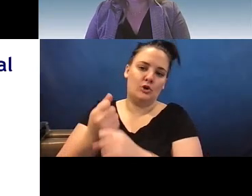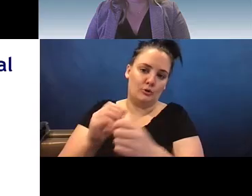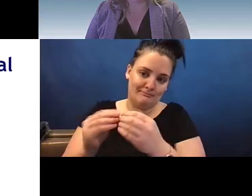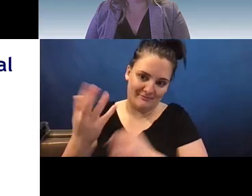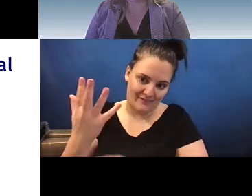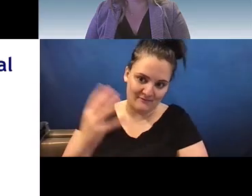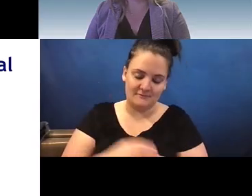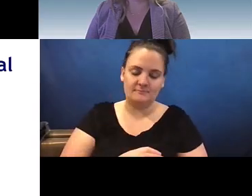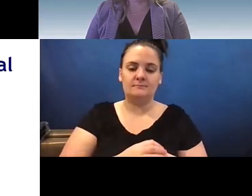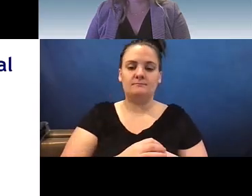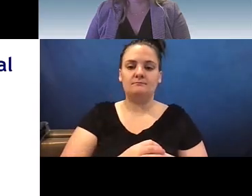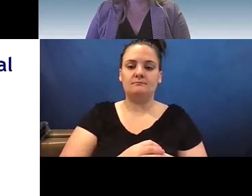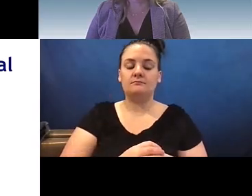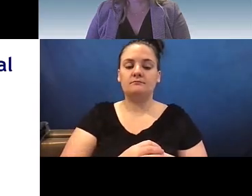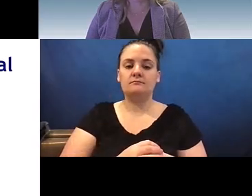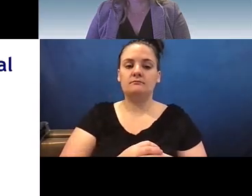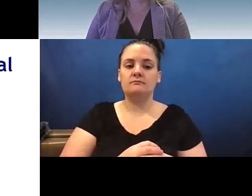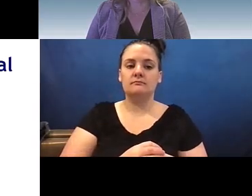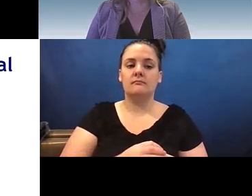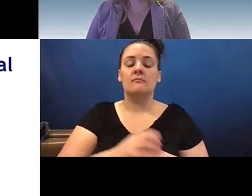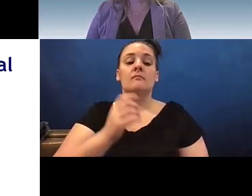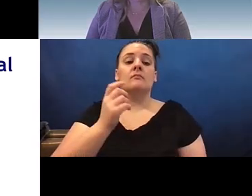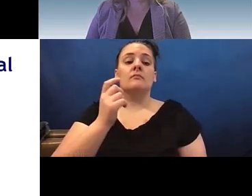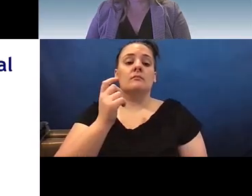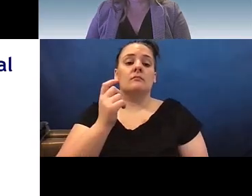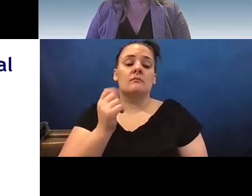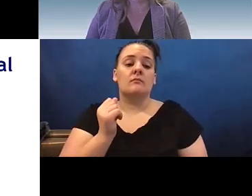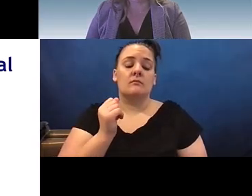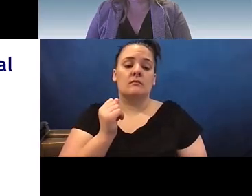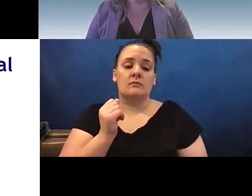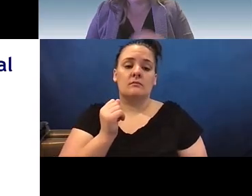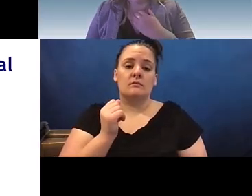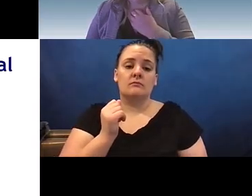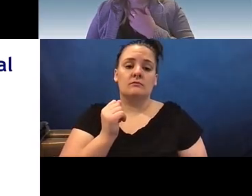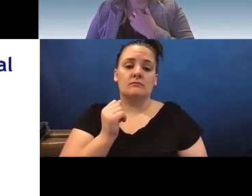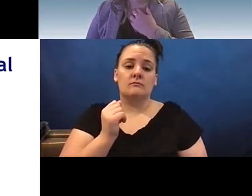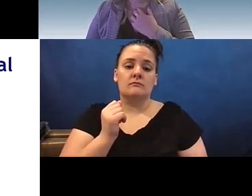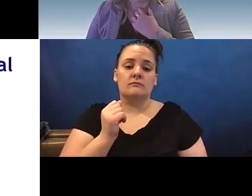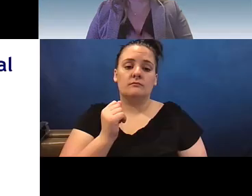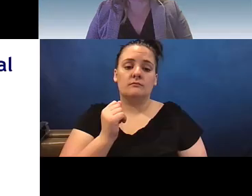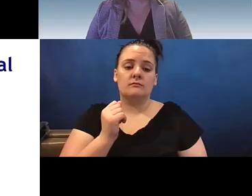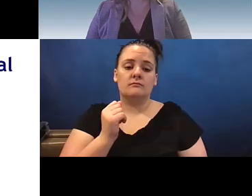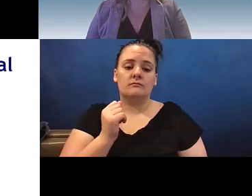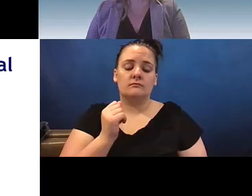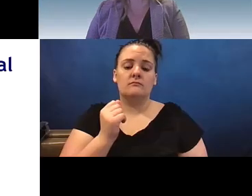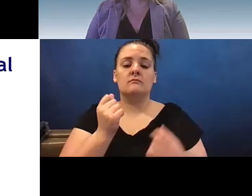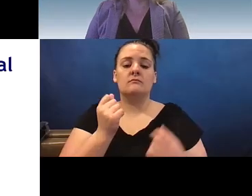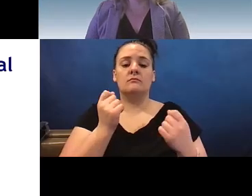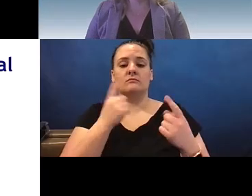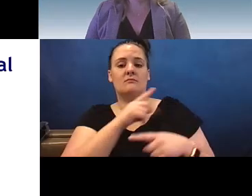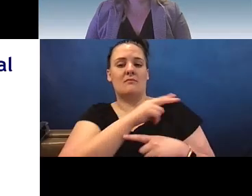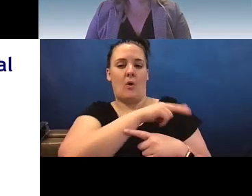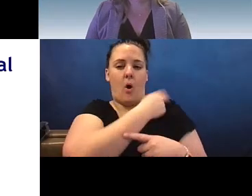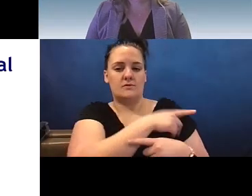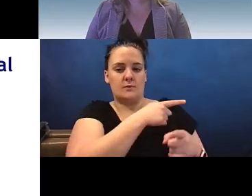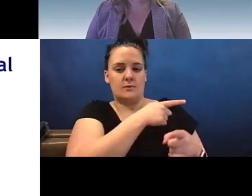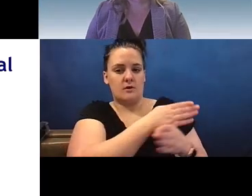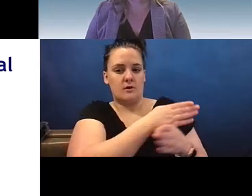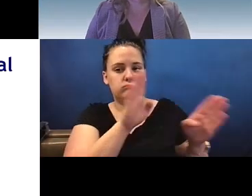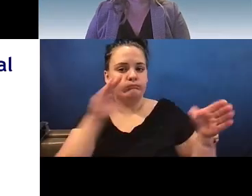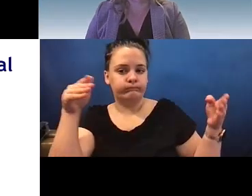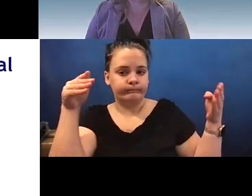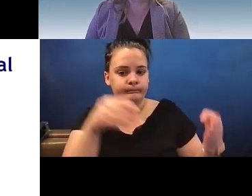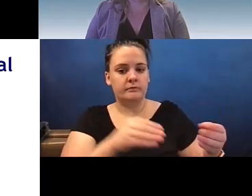Hospitals have also made significant community and health neighborhood engagement progress under the